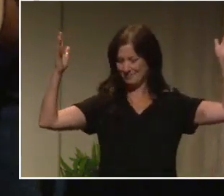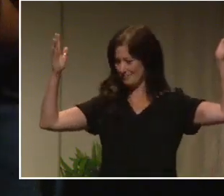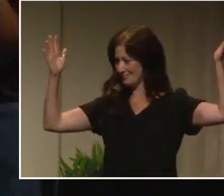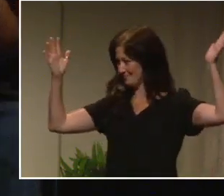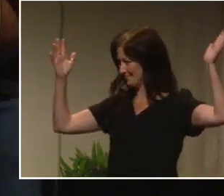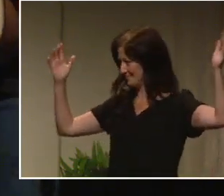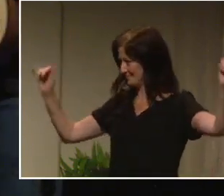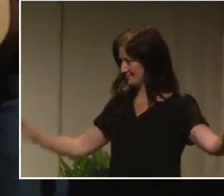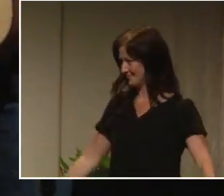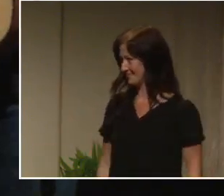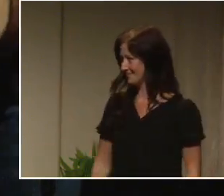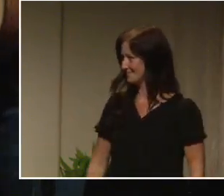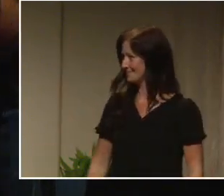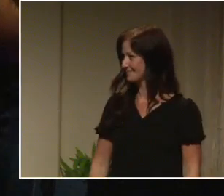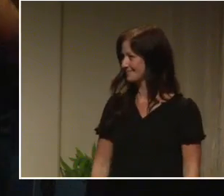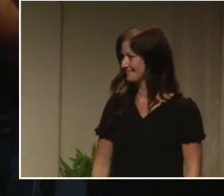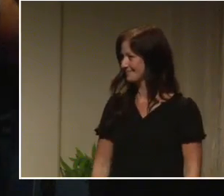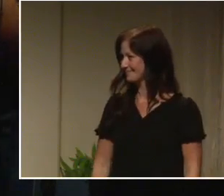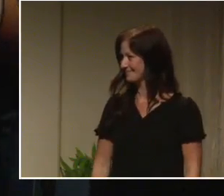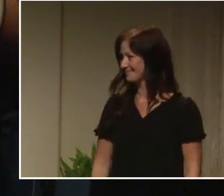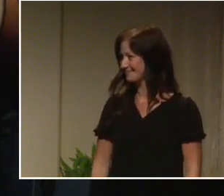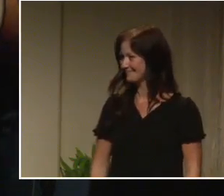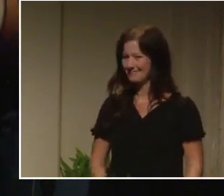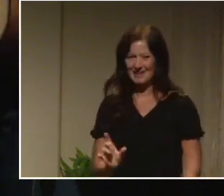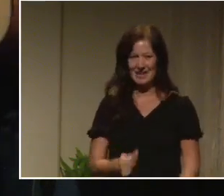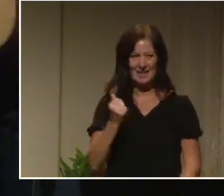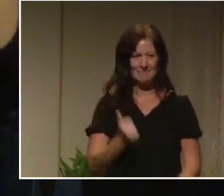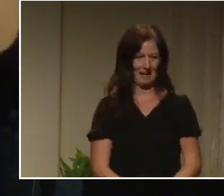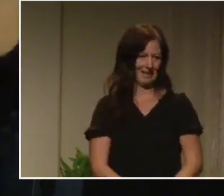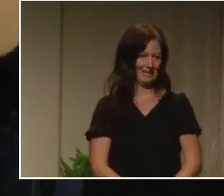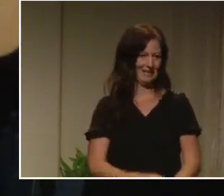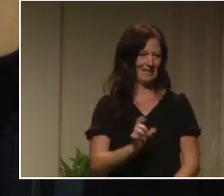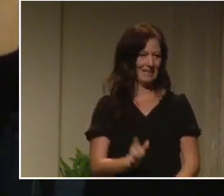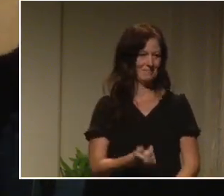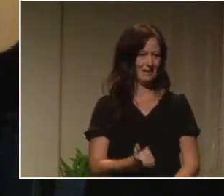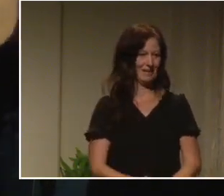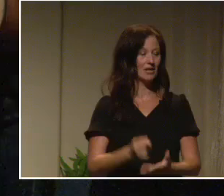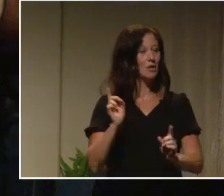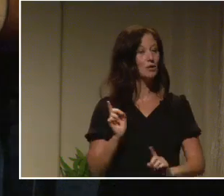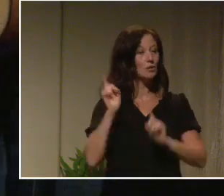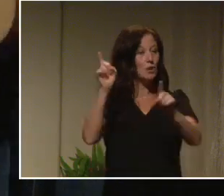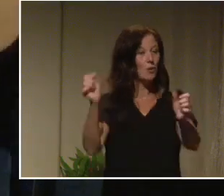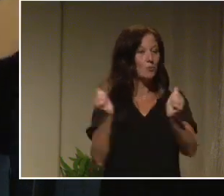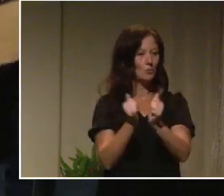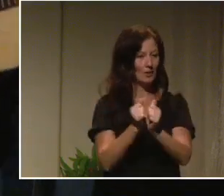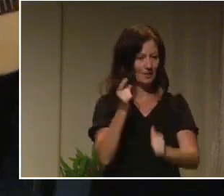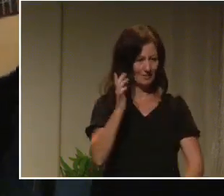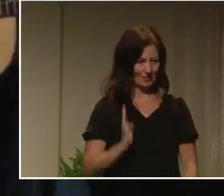Go with God.